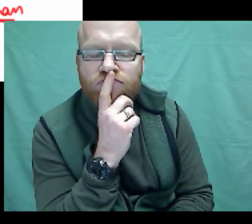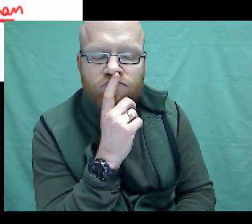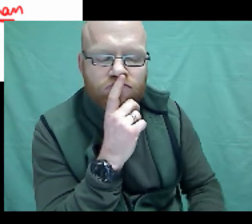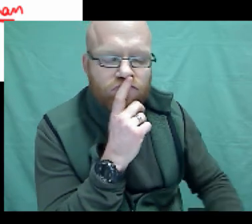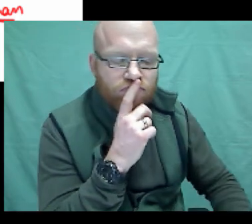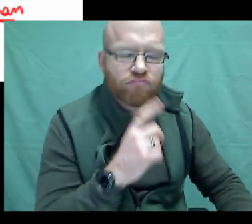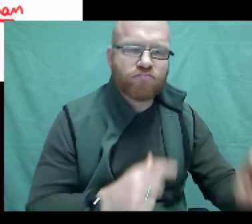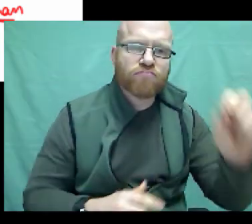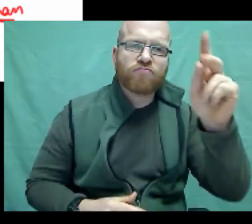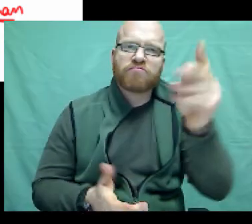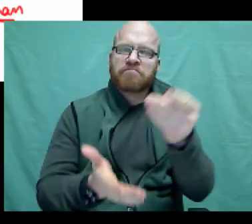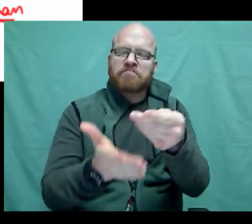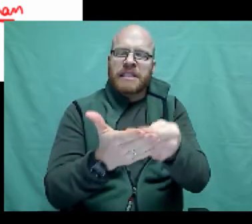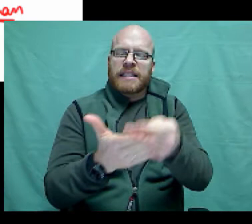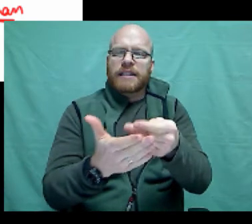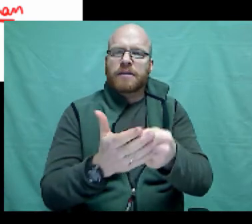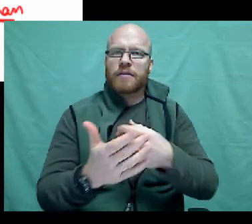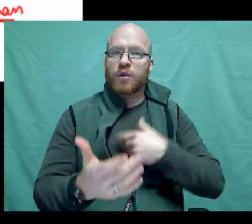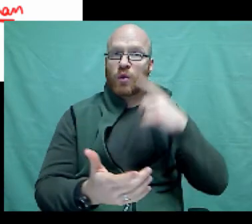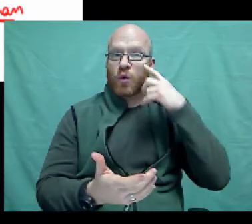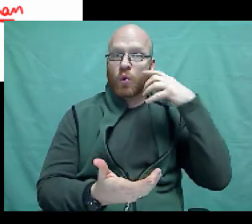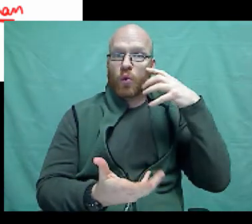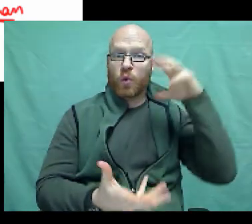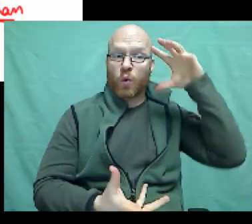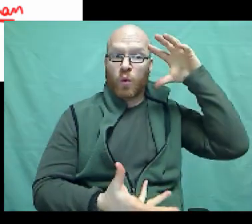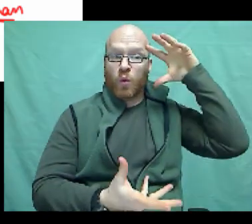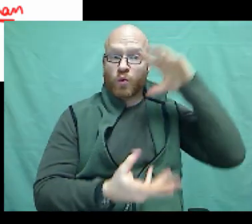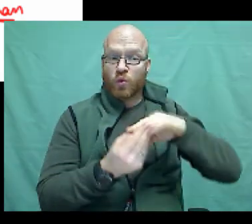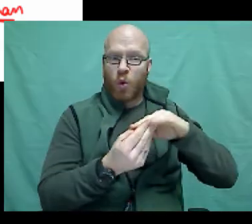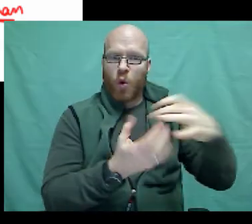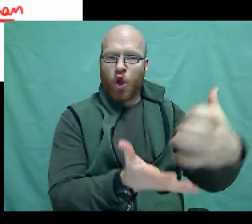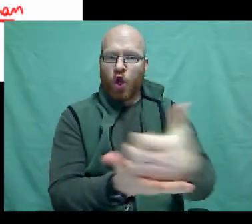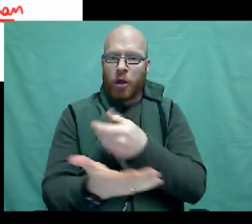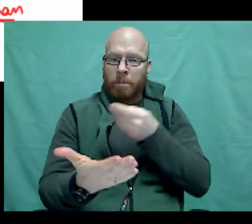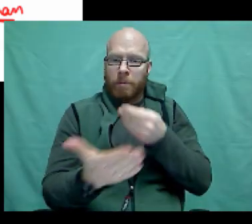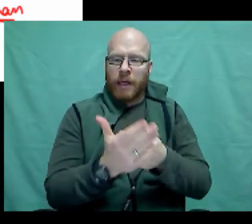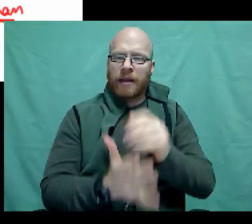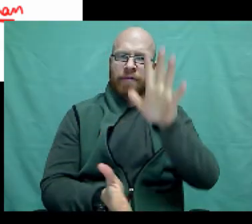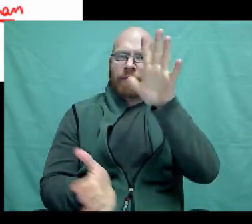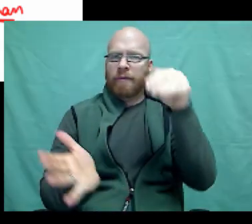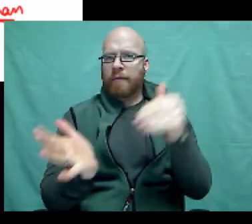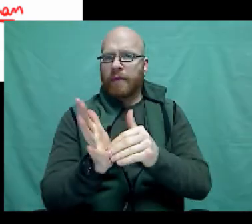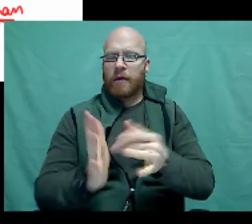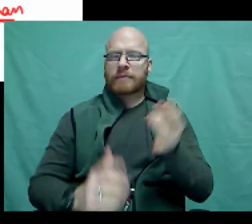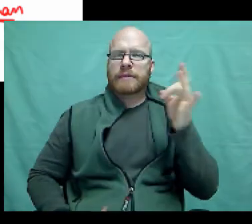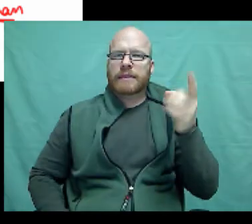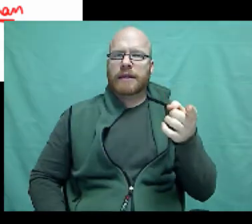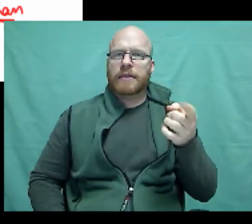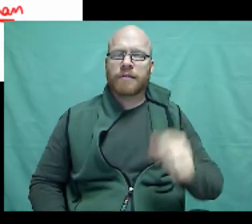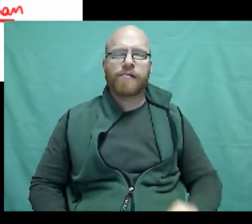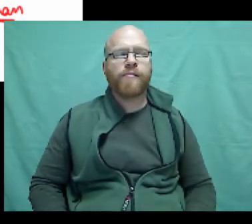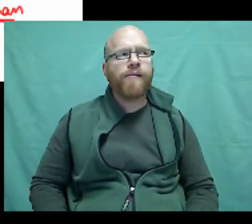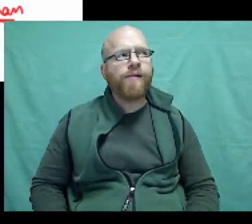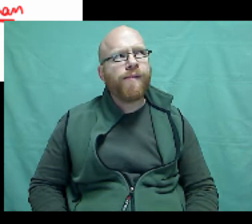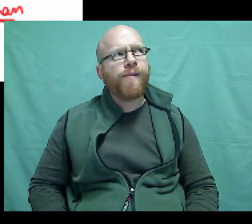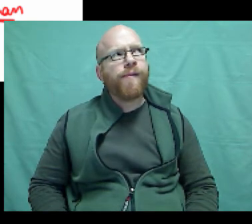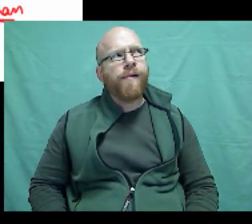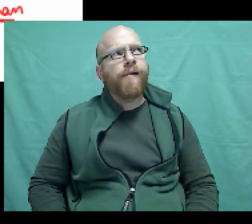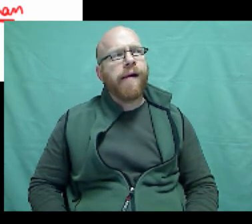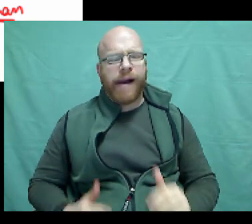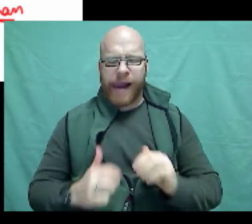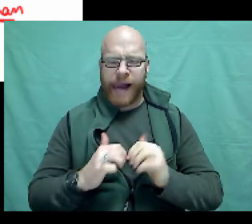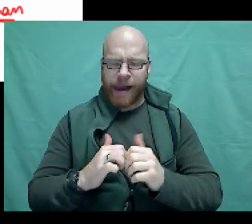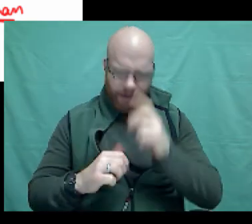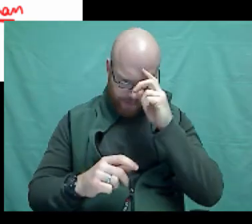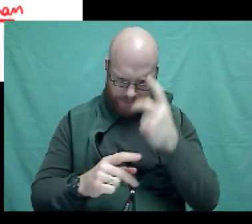so the money. We know how much money they earned that night. The total collected ticket sales. Now,